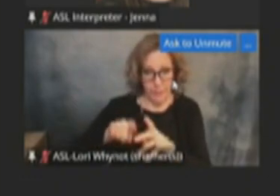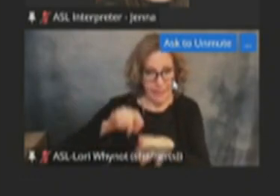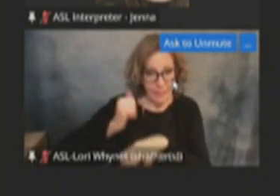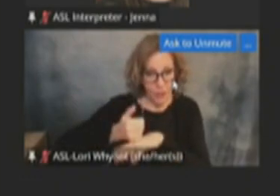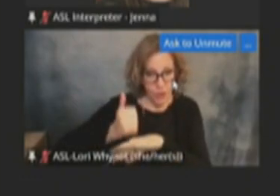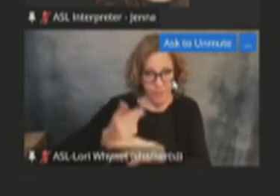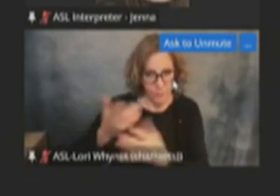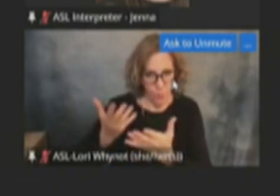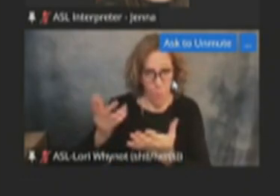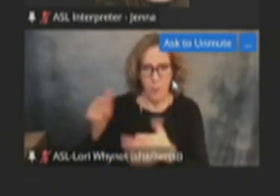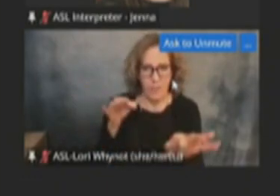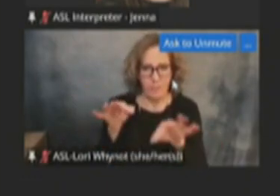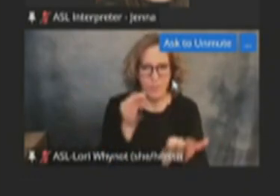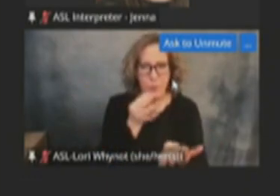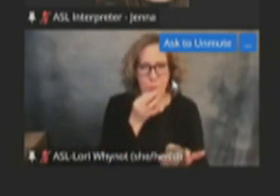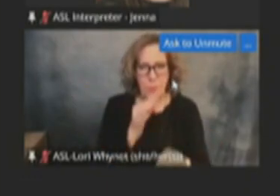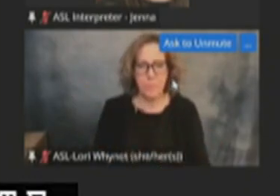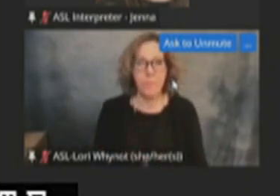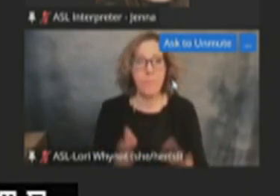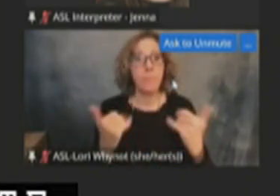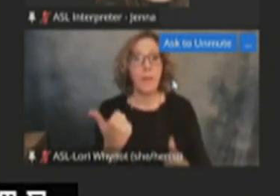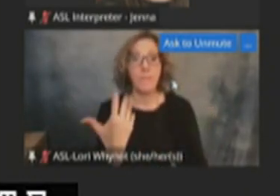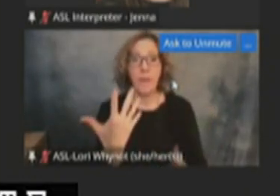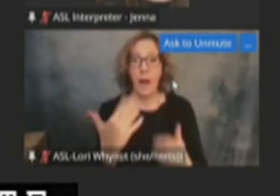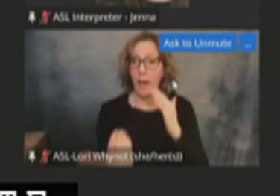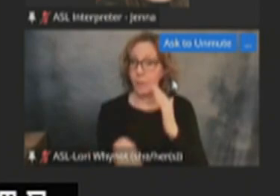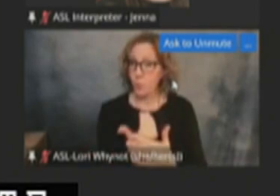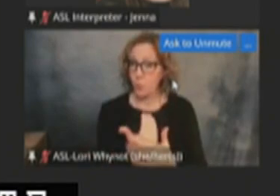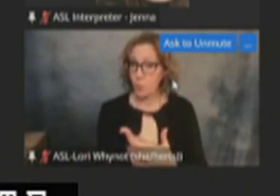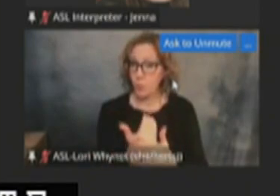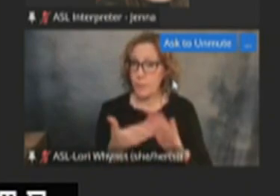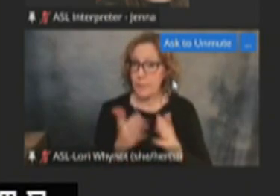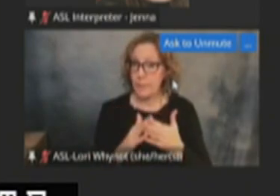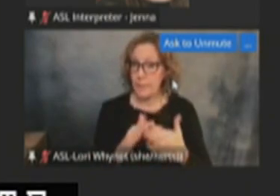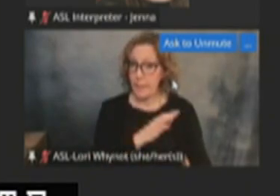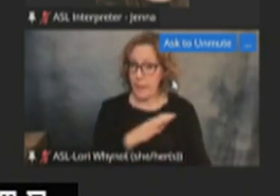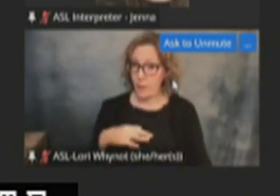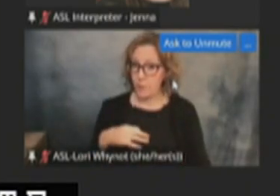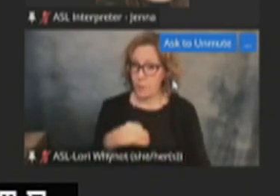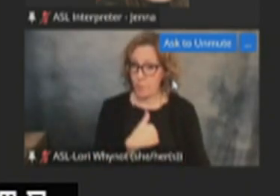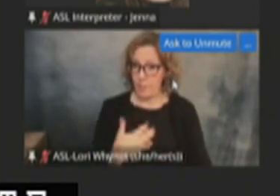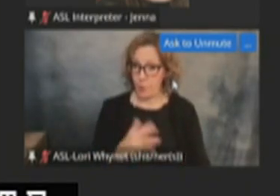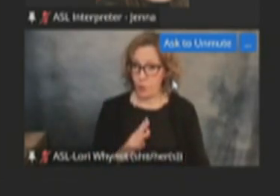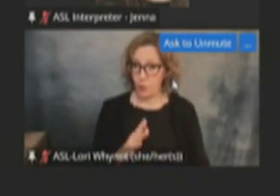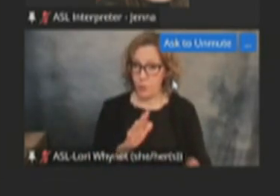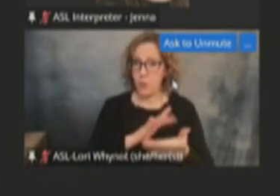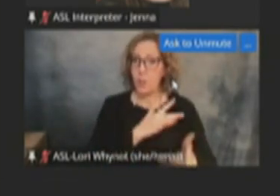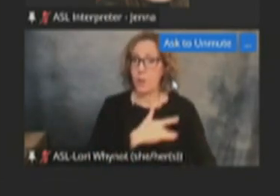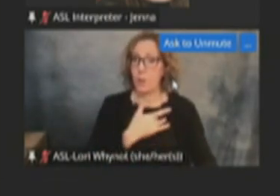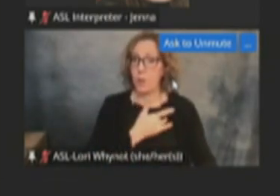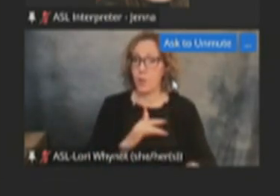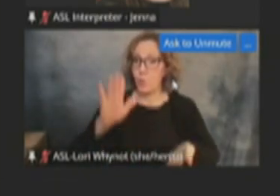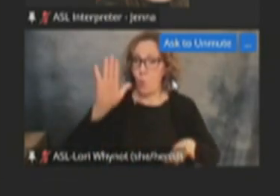Also, five new city council members were sworn in early January, and they held their first meeting of